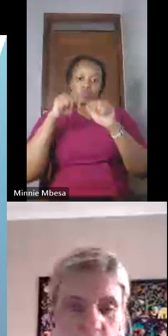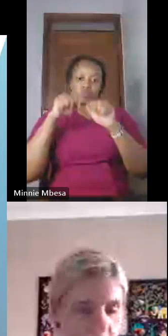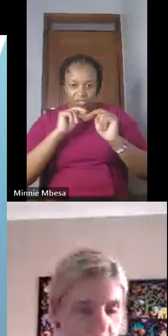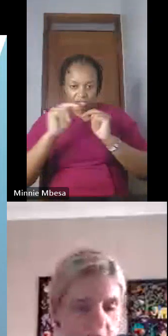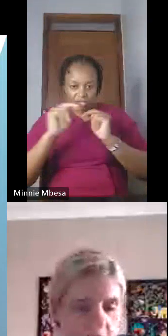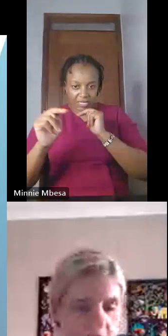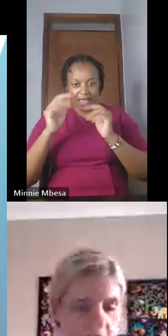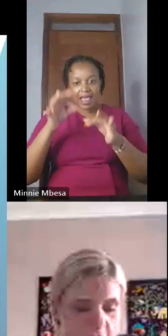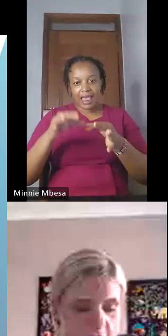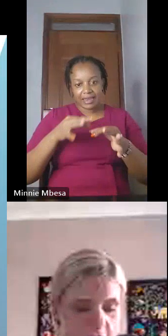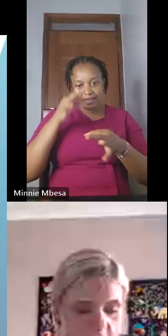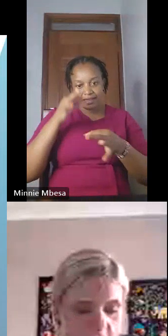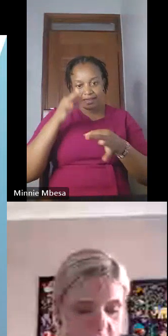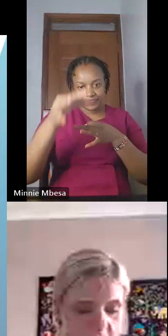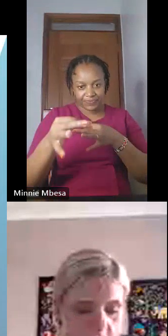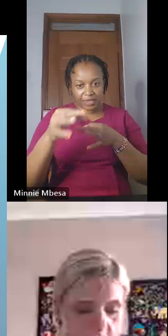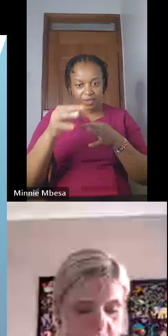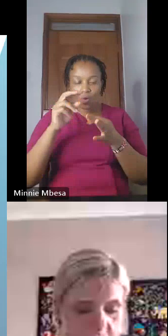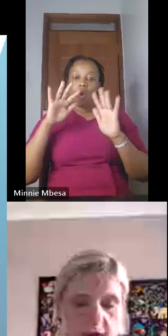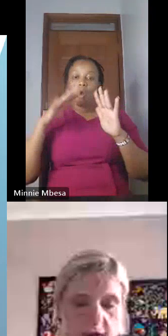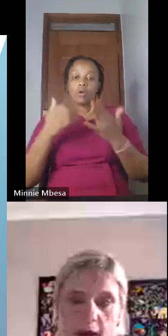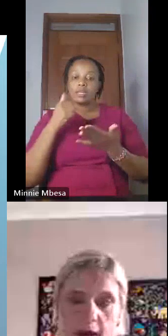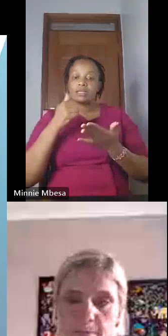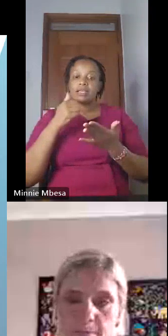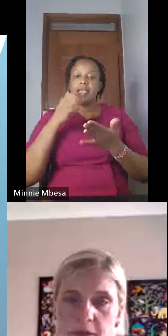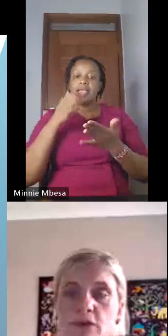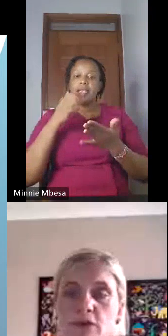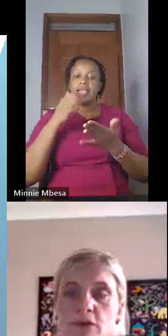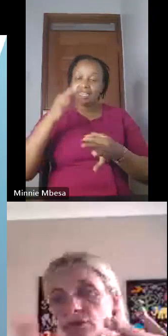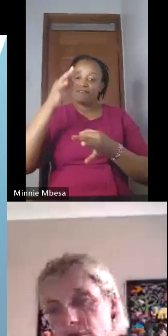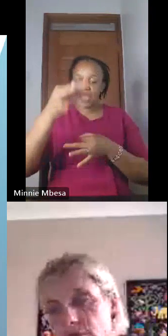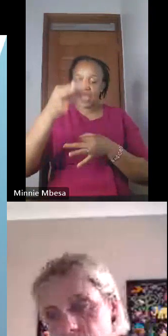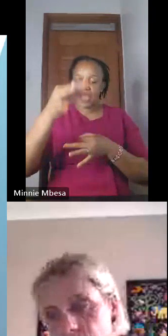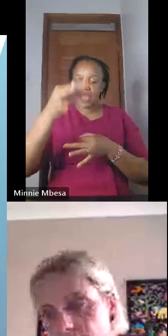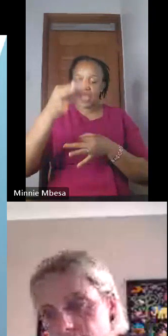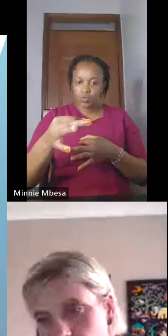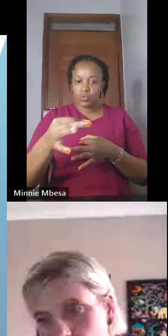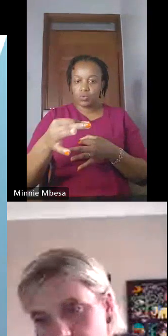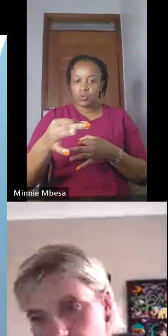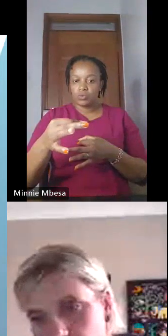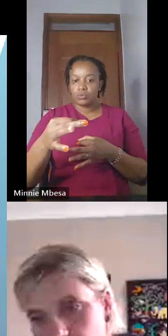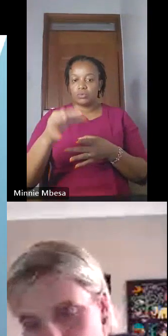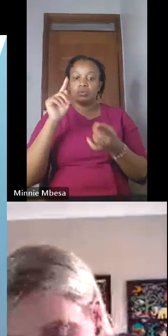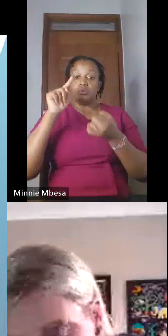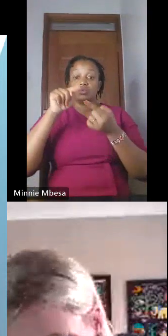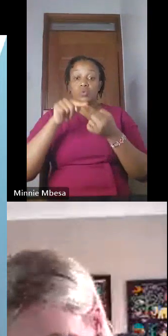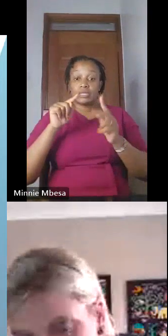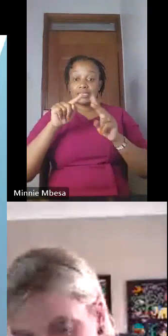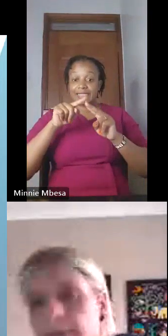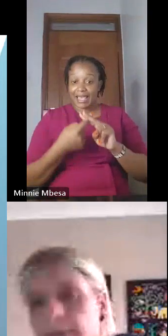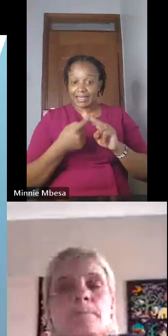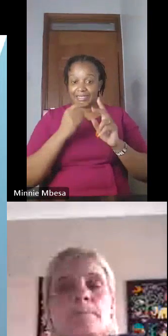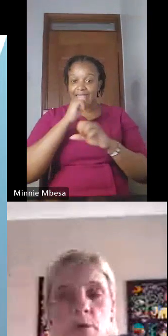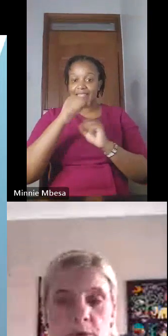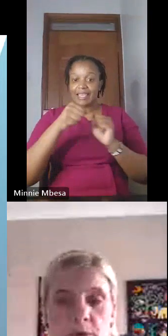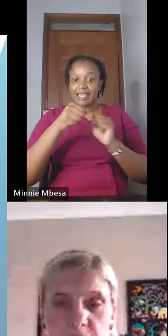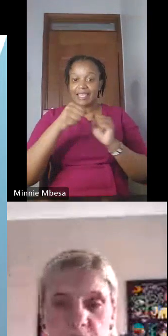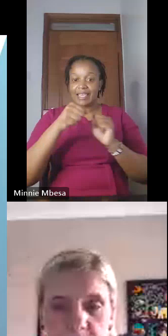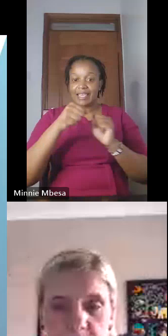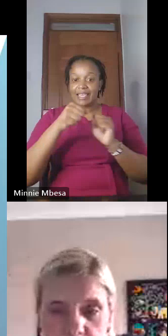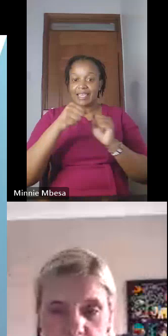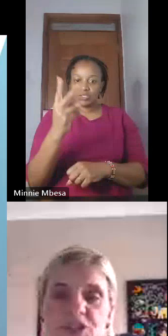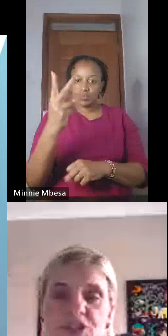a deferral to the first of to start in 2027.